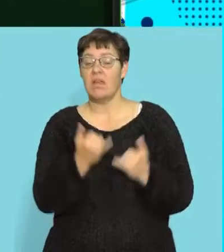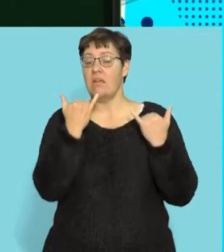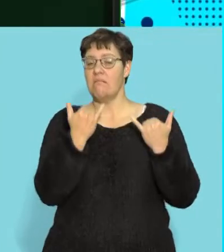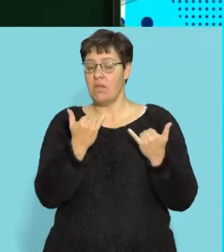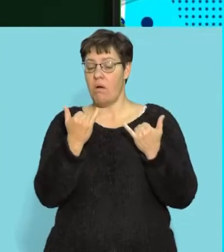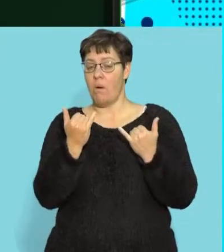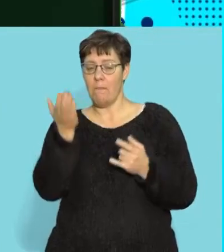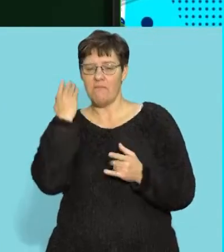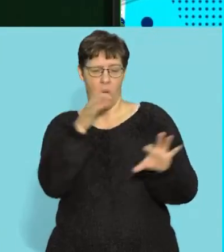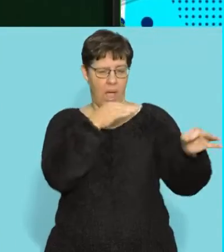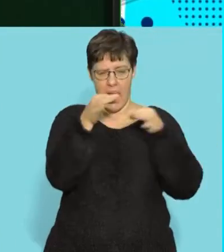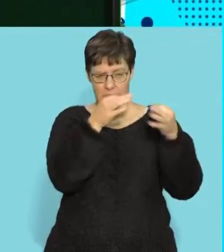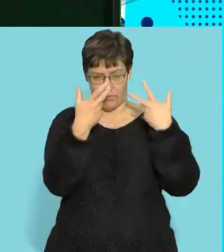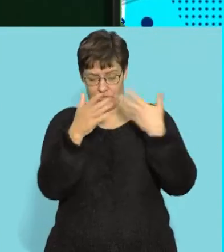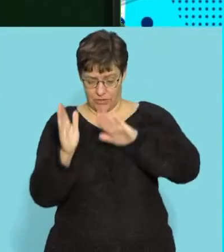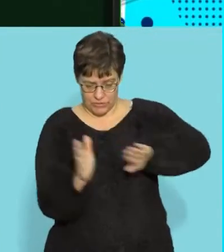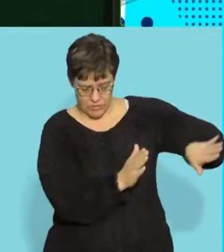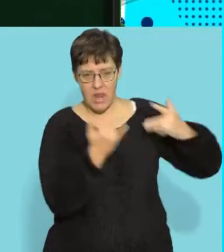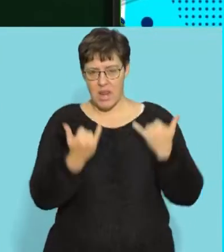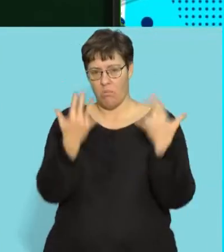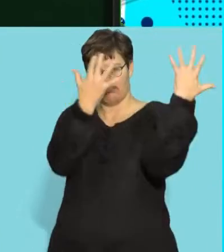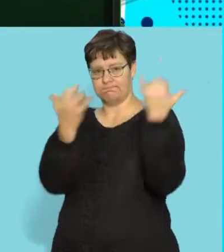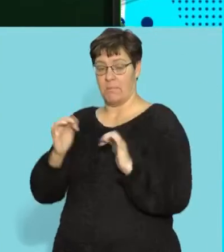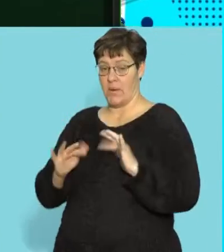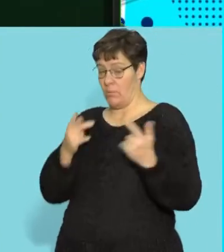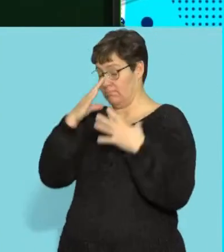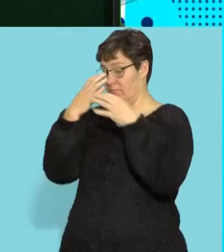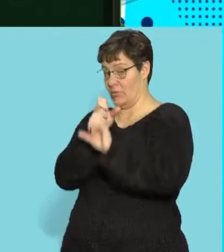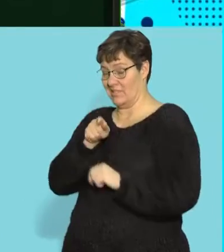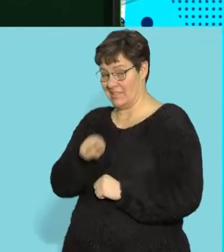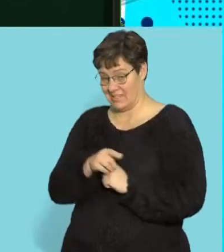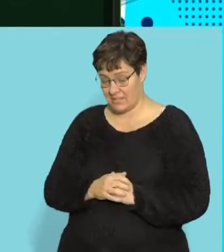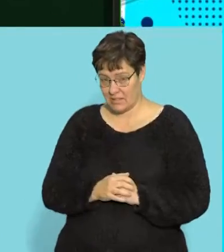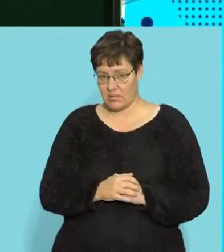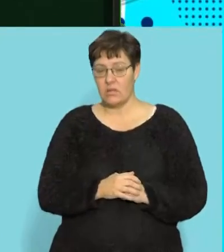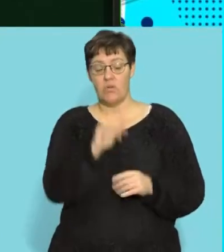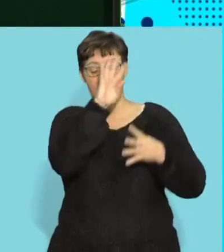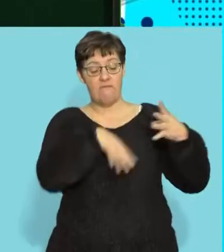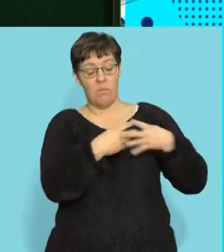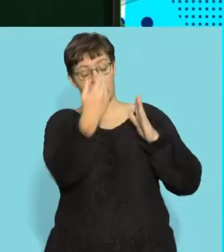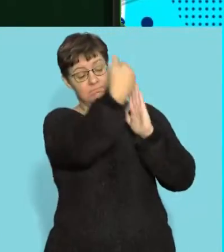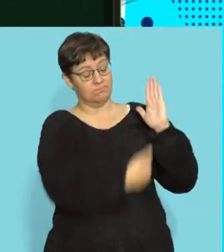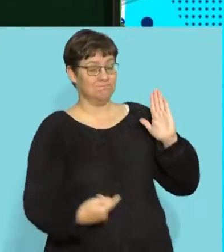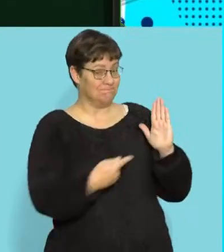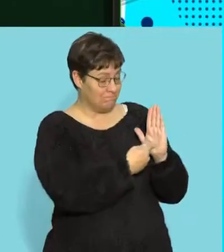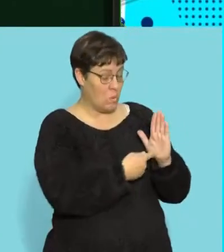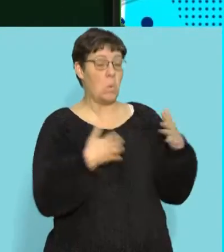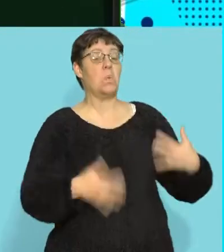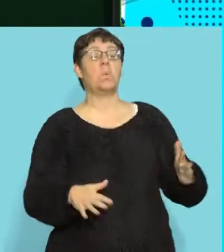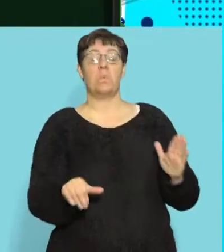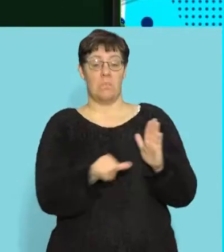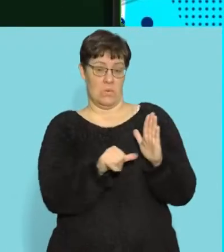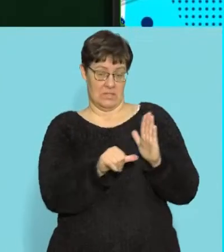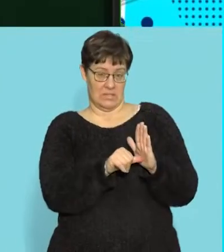of the calculations that are based on circuit problems. Right. Take note, the formula sheet becomes a very, very important tool,